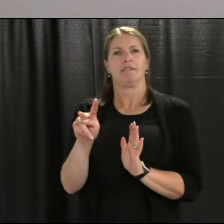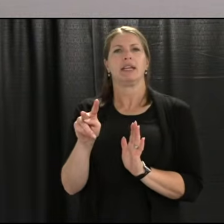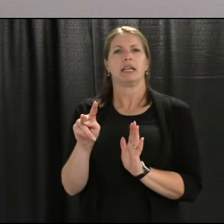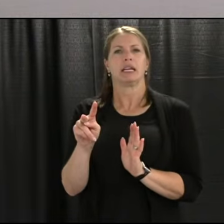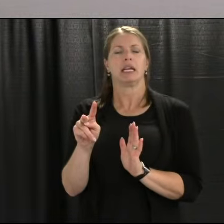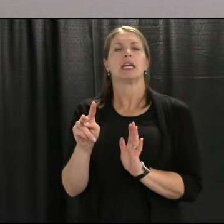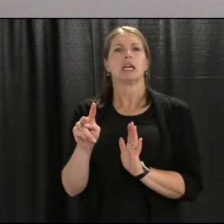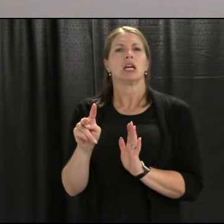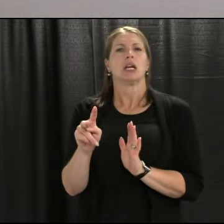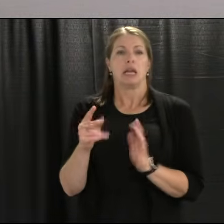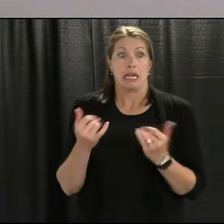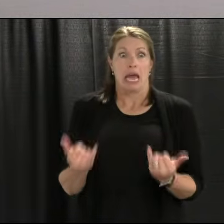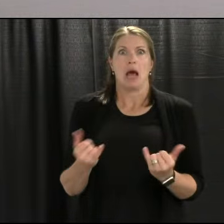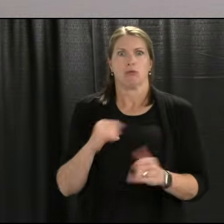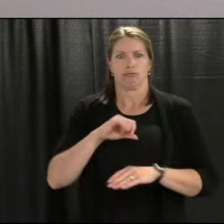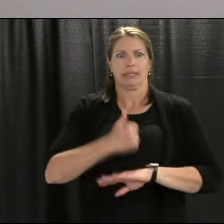changed?